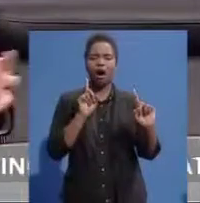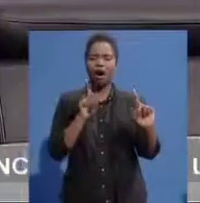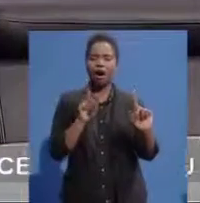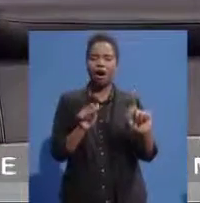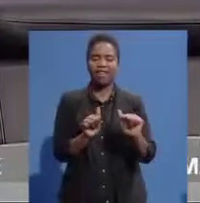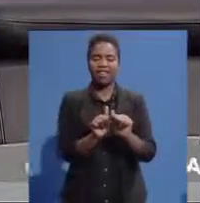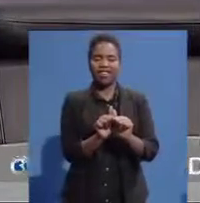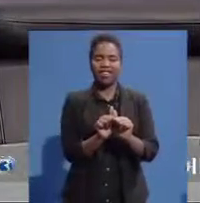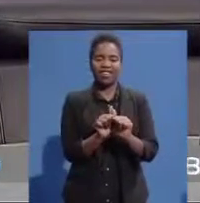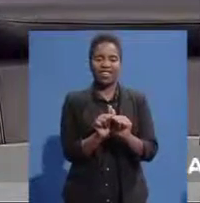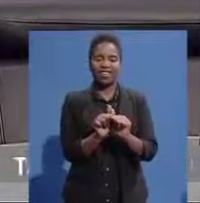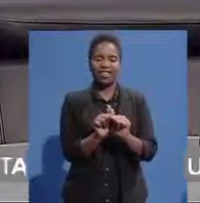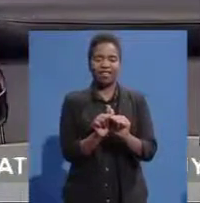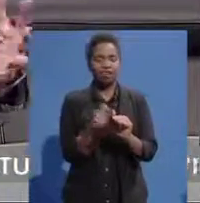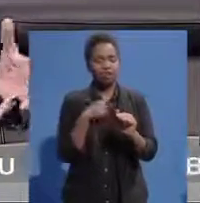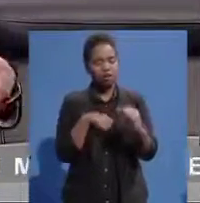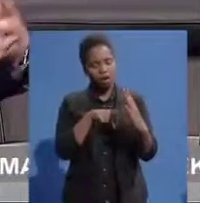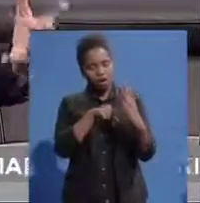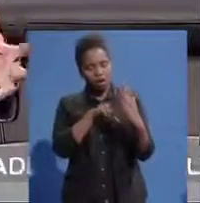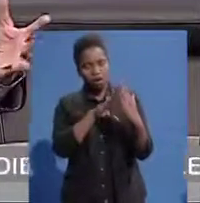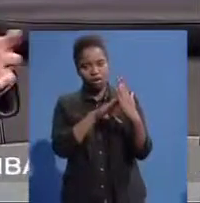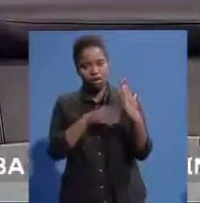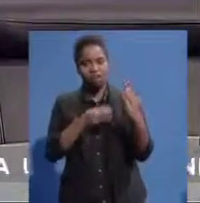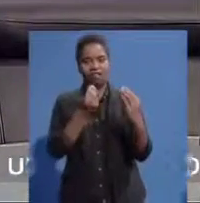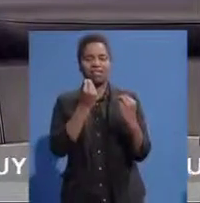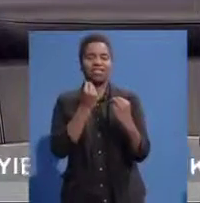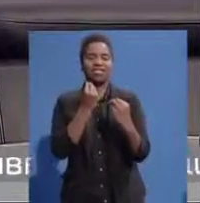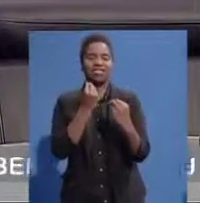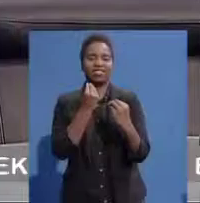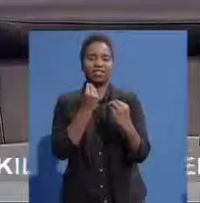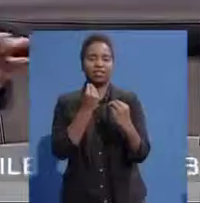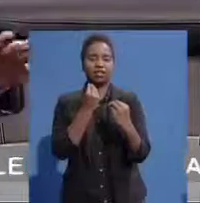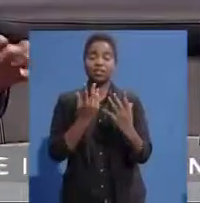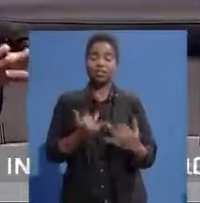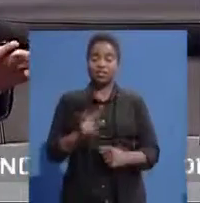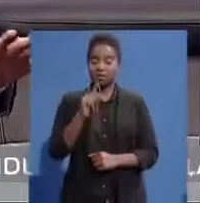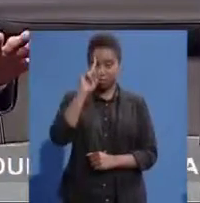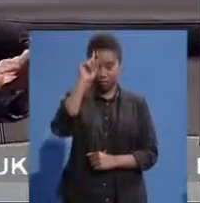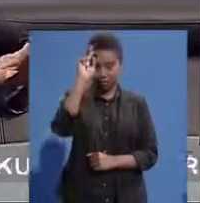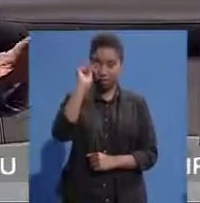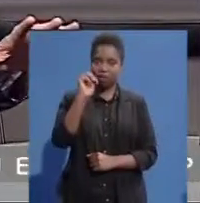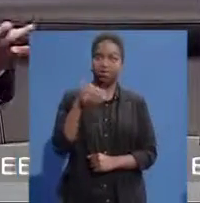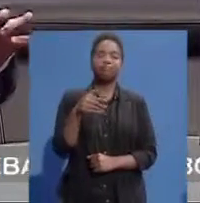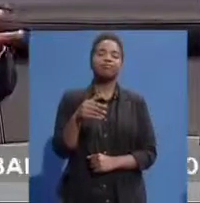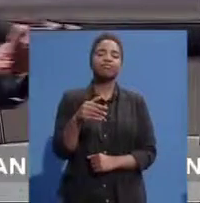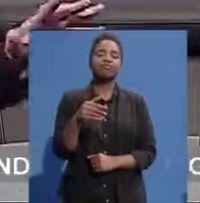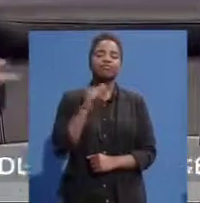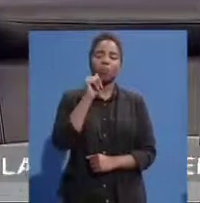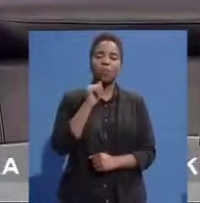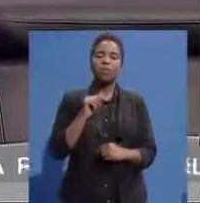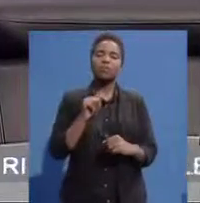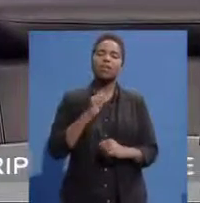but also something of an educator in the sense that Mandela went through the education of